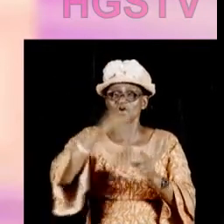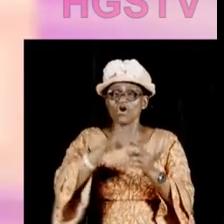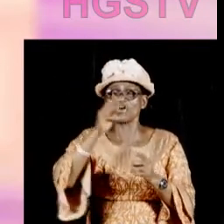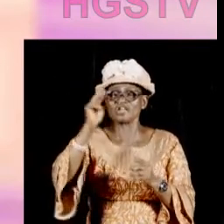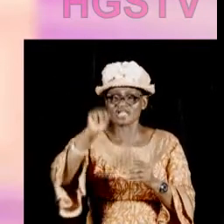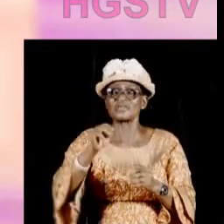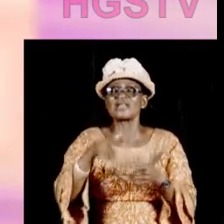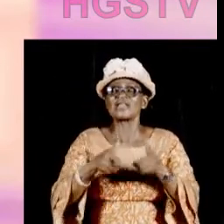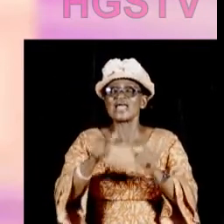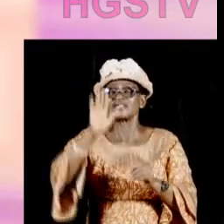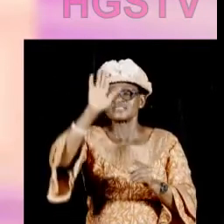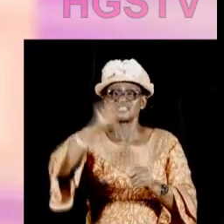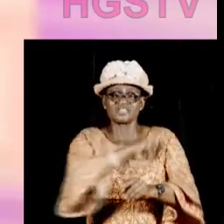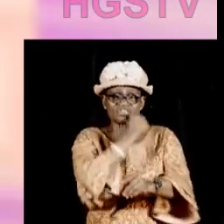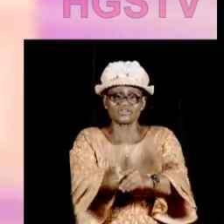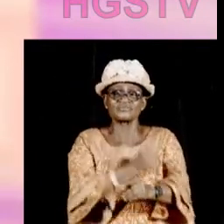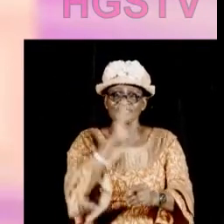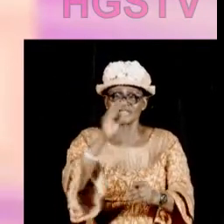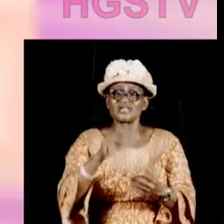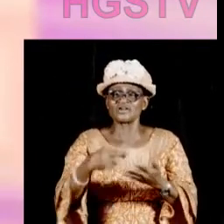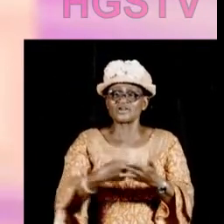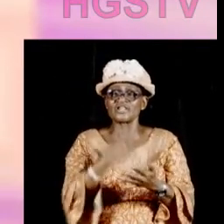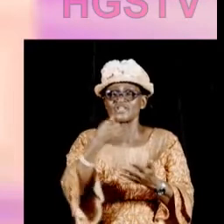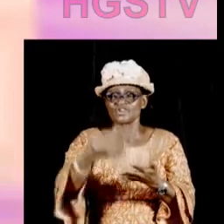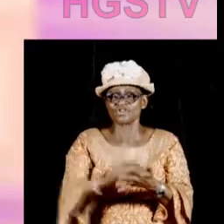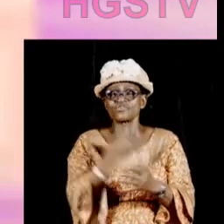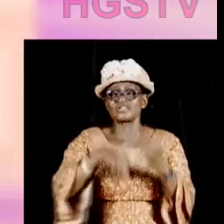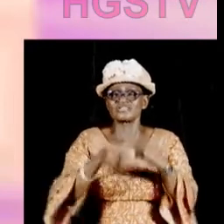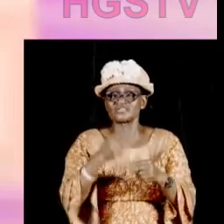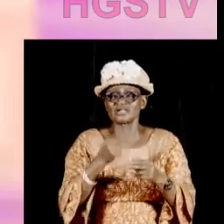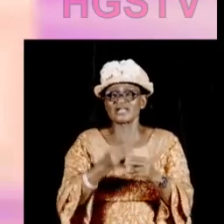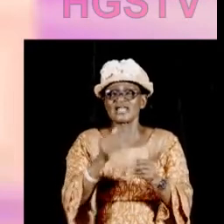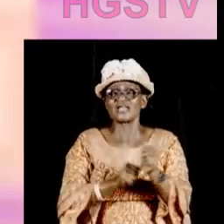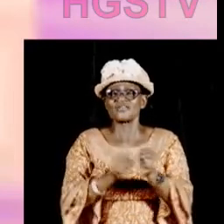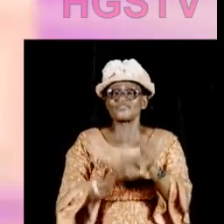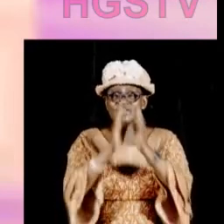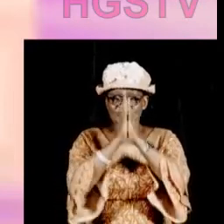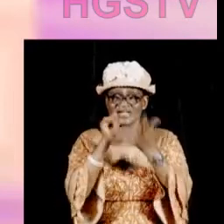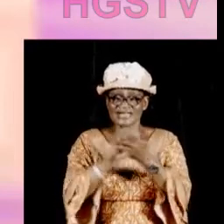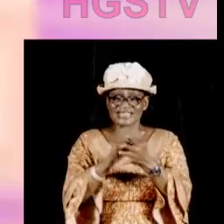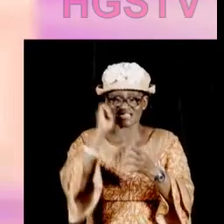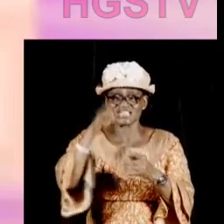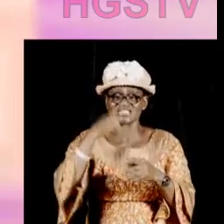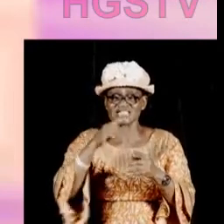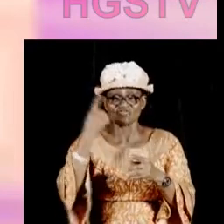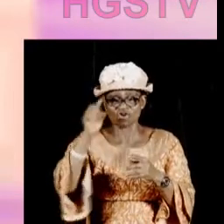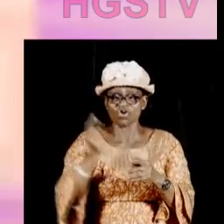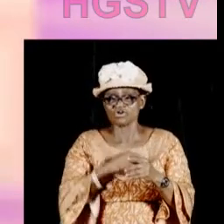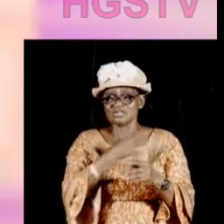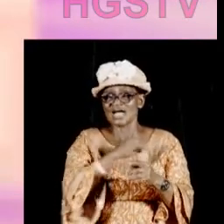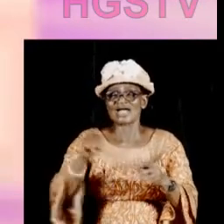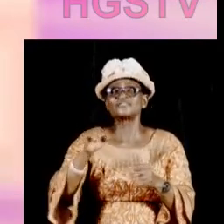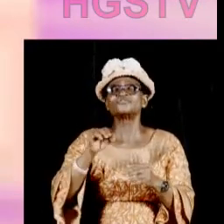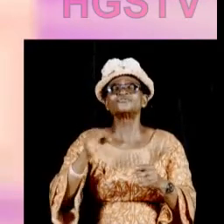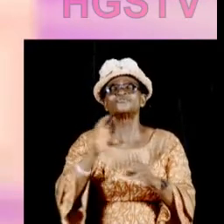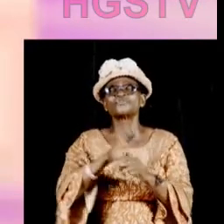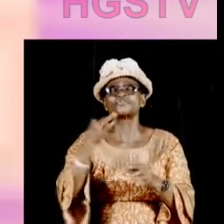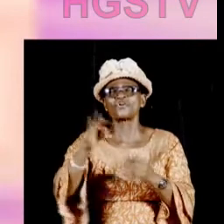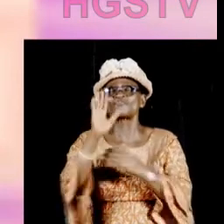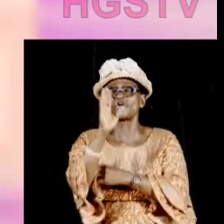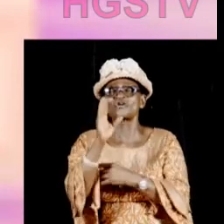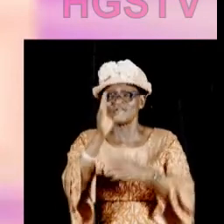be renewed in Jesus' name. Amen. Every prayer that is offering for us and for the church of God, Father, answer